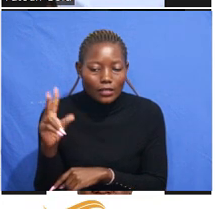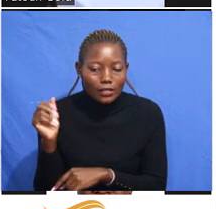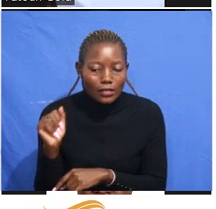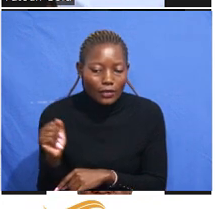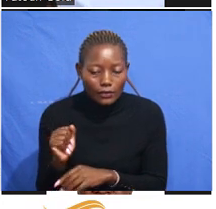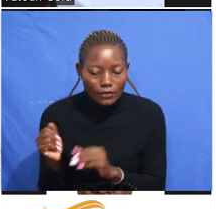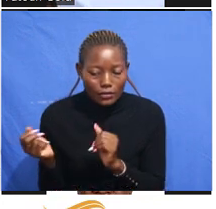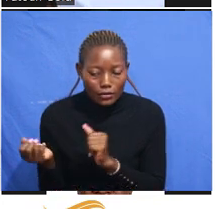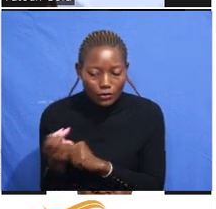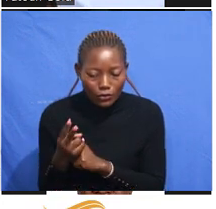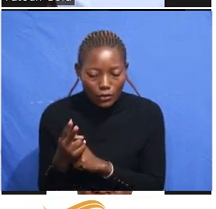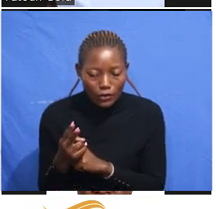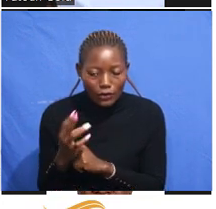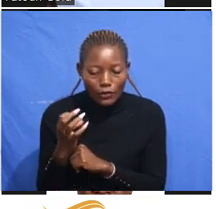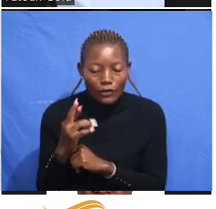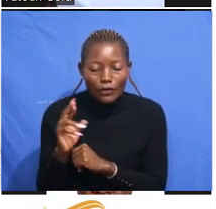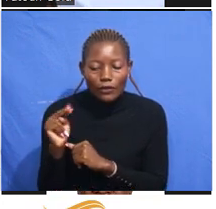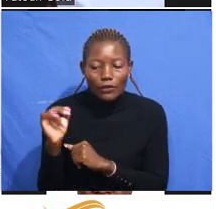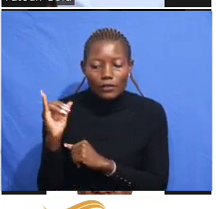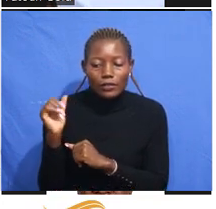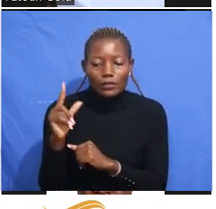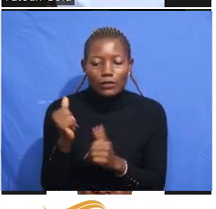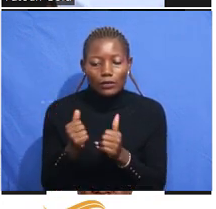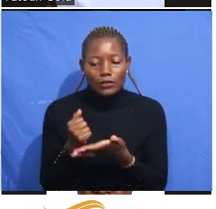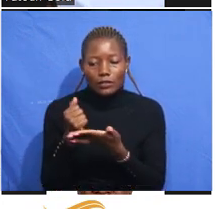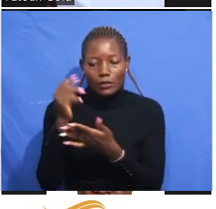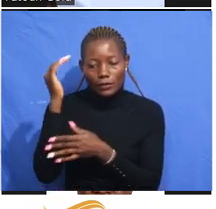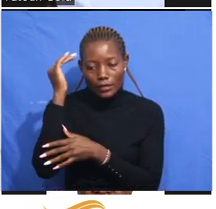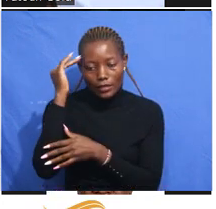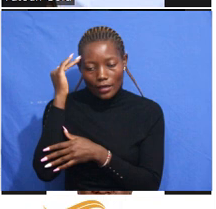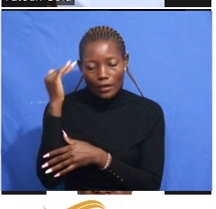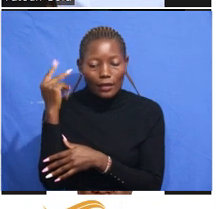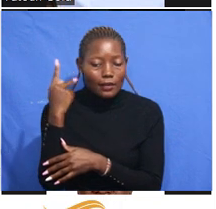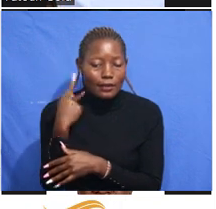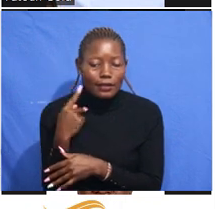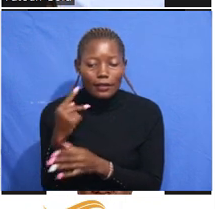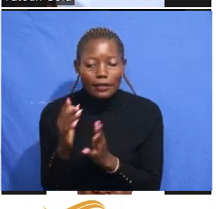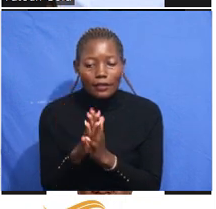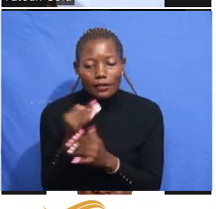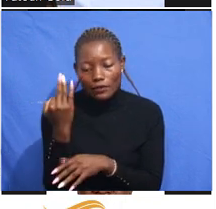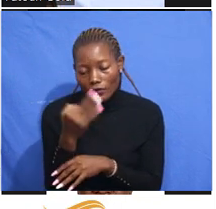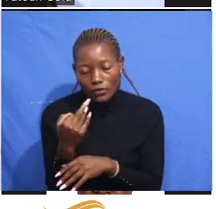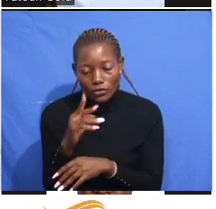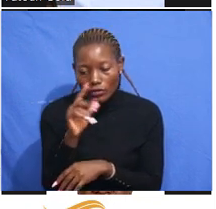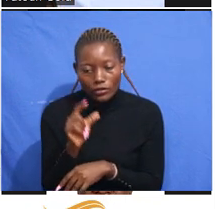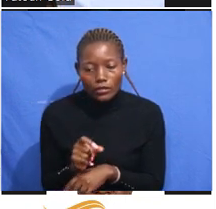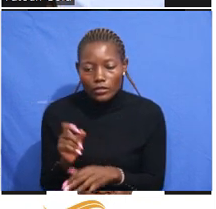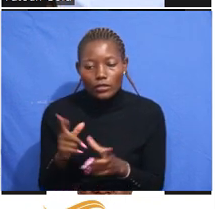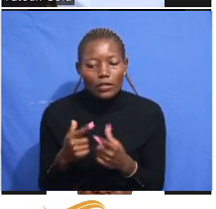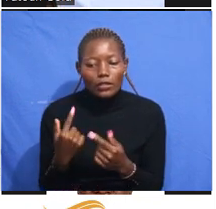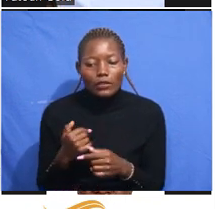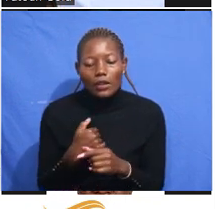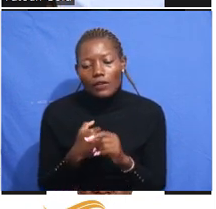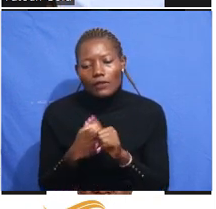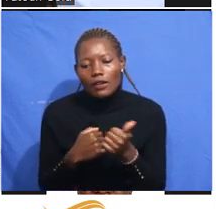of cranial nerves, which serve the head, neck, facial regions, and then you've got the 31 pairs